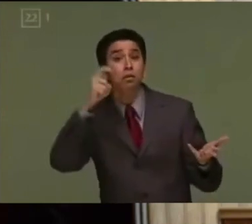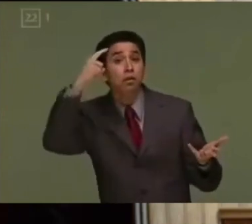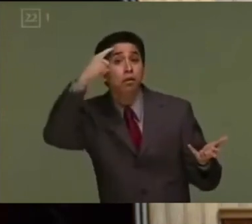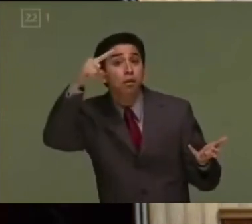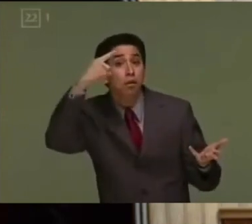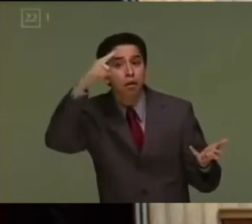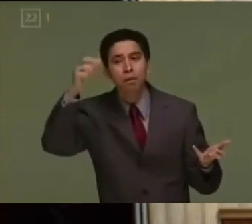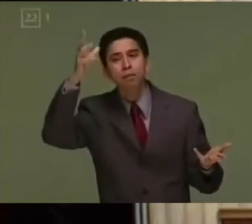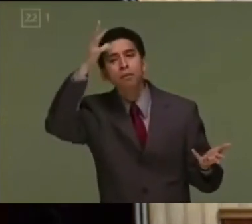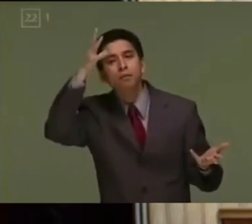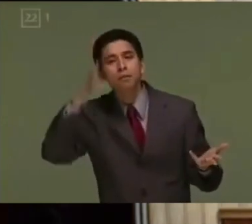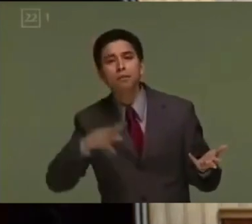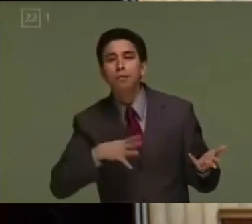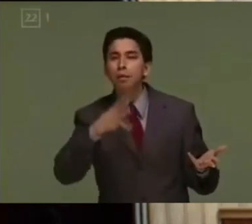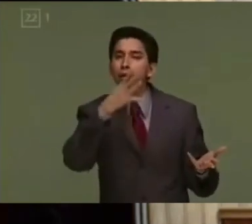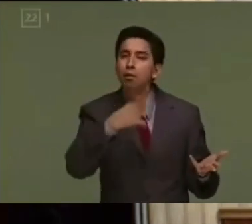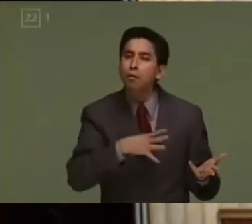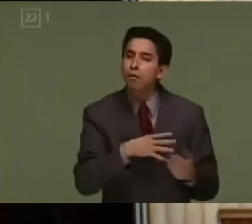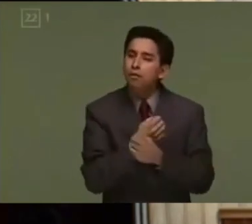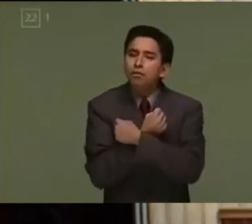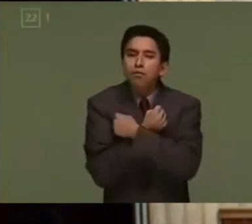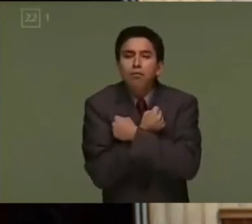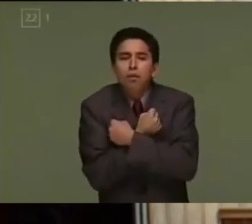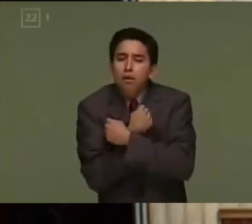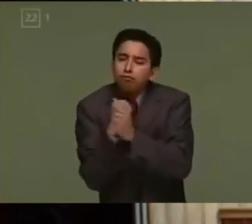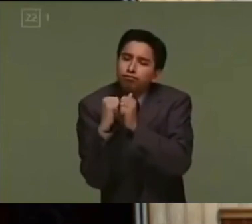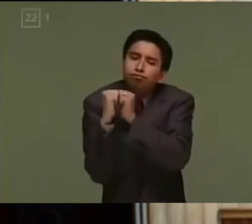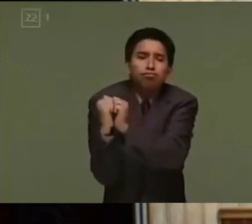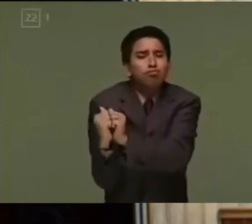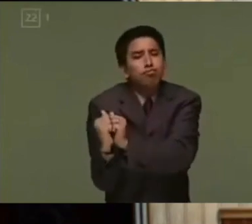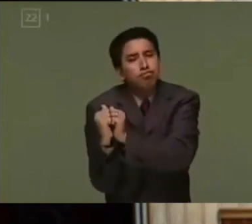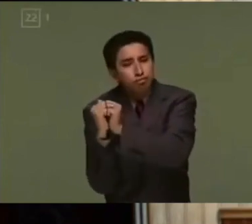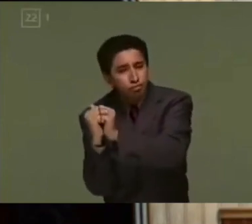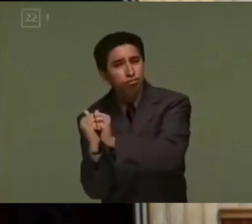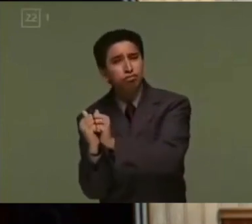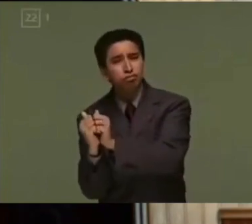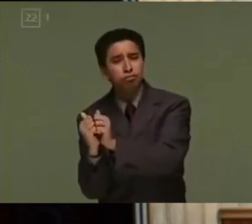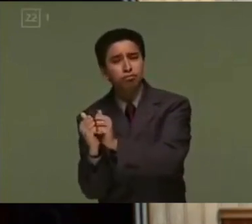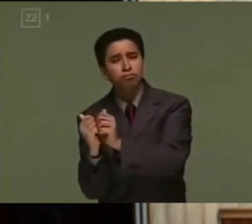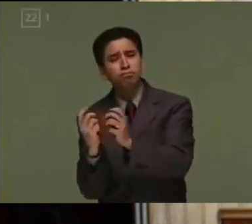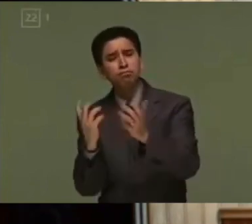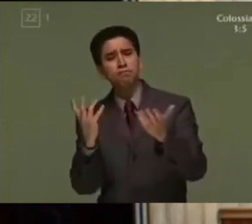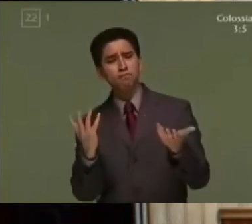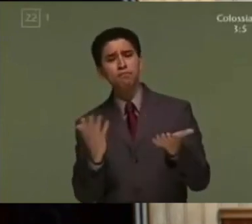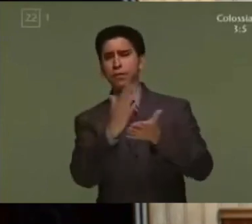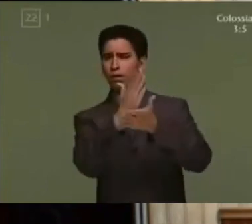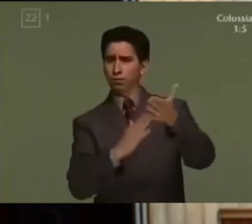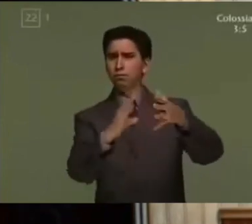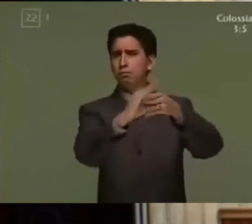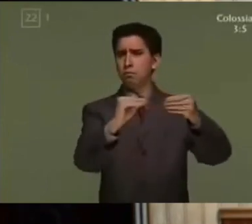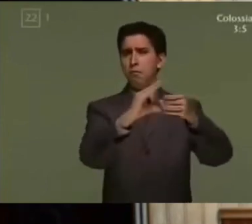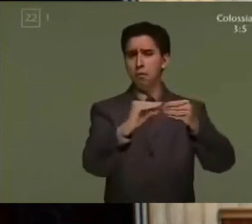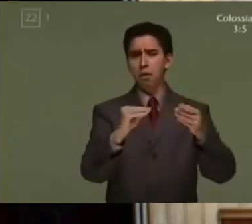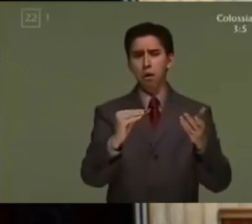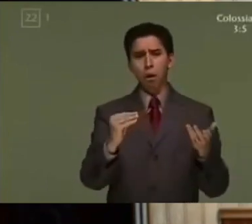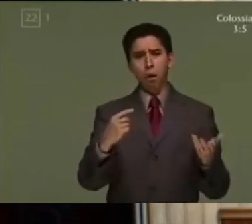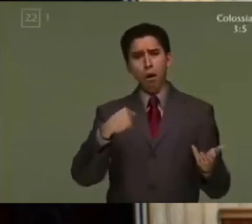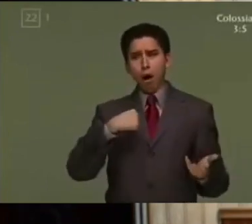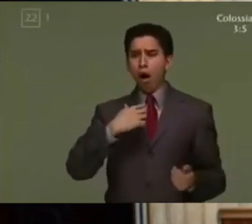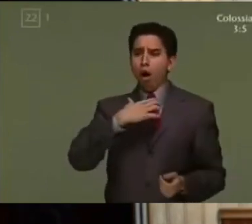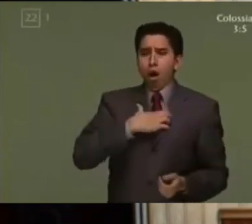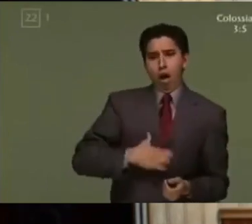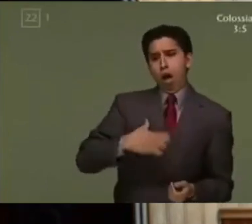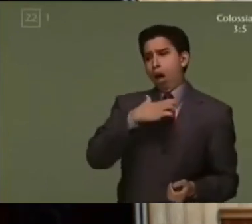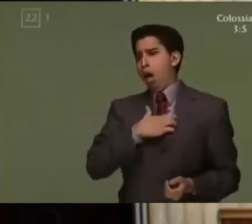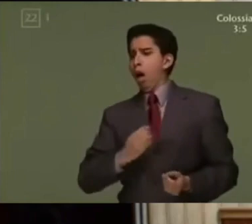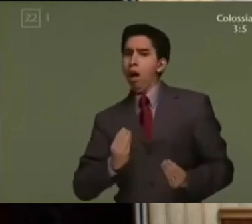1914 gets figured out. There have been many changes in the truth. There have been many changes in the